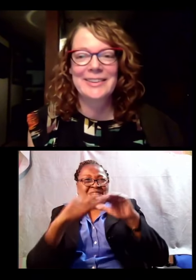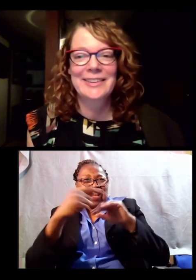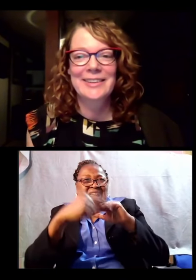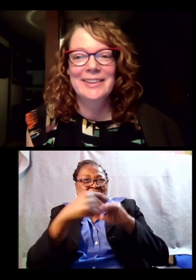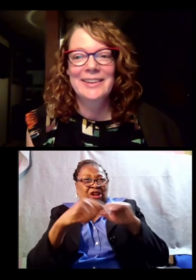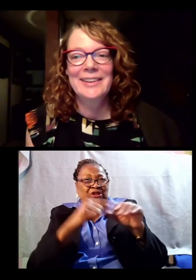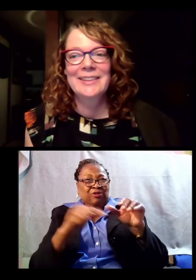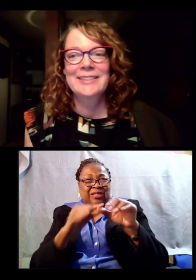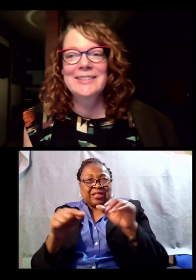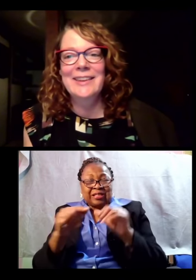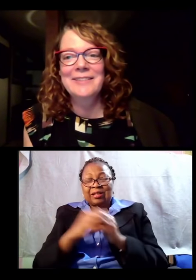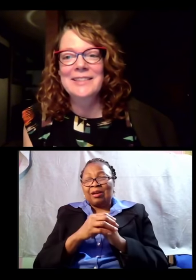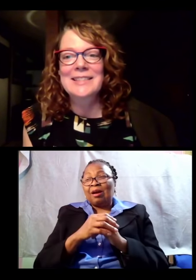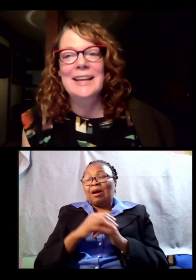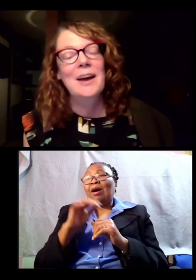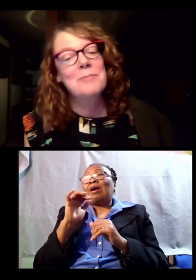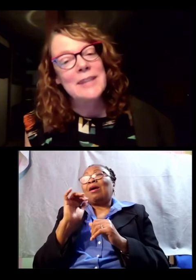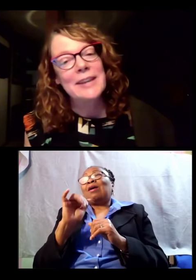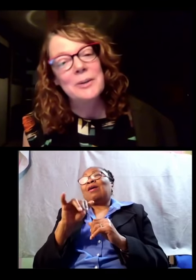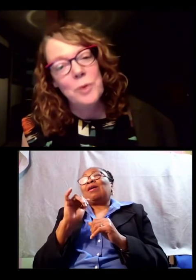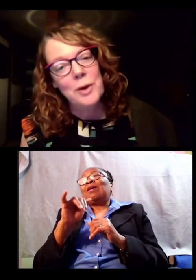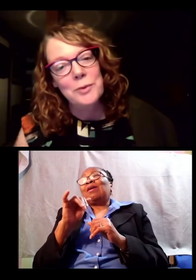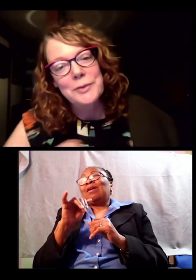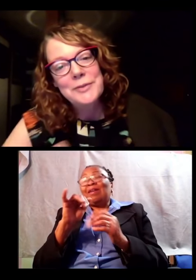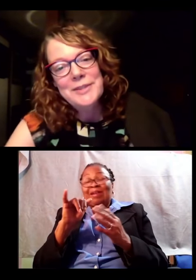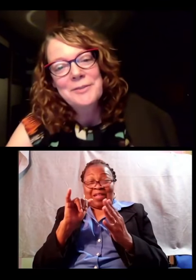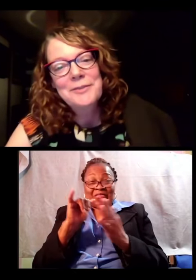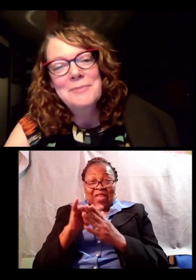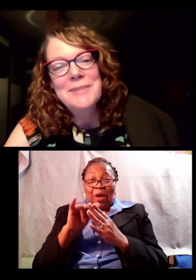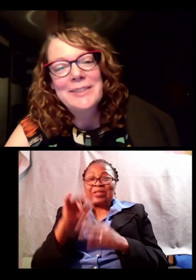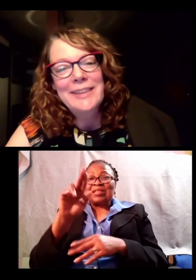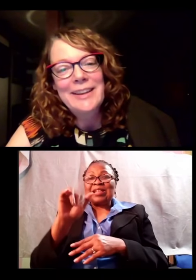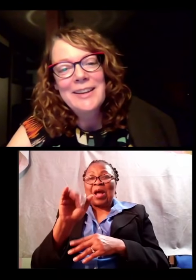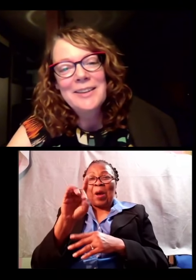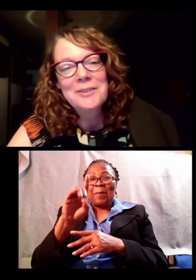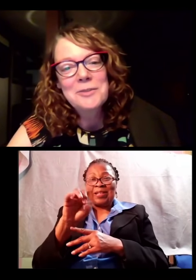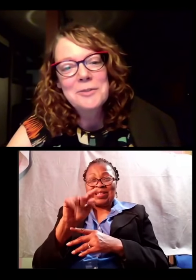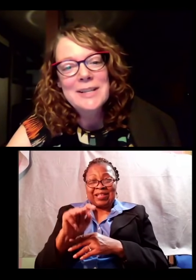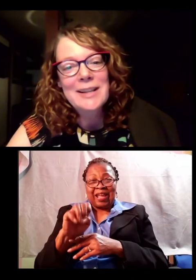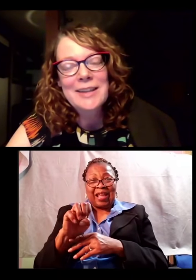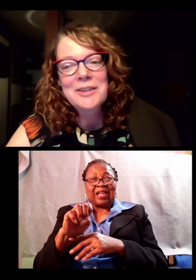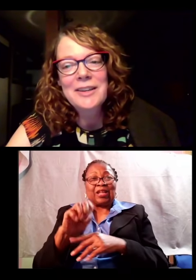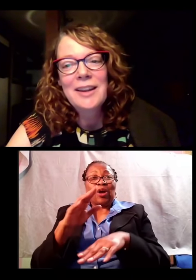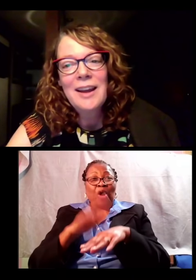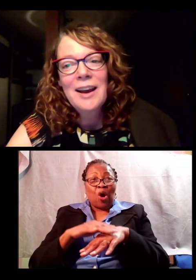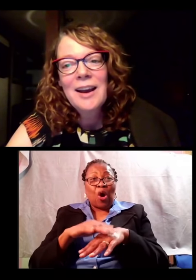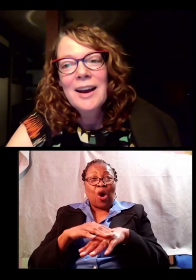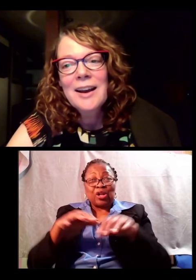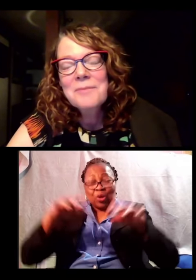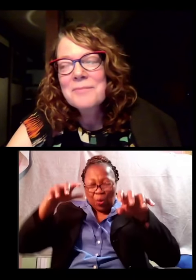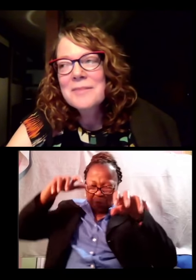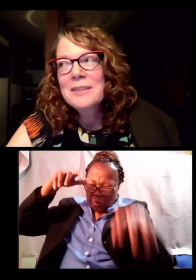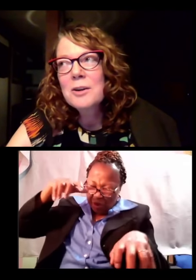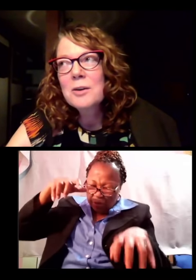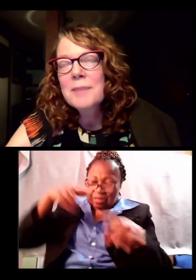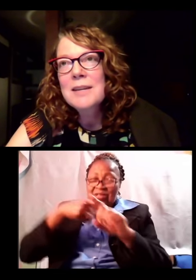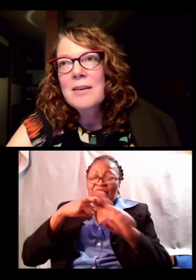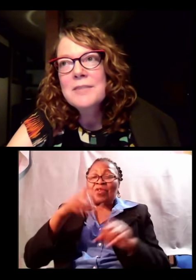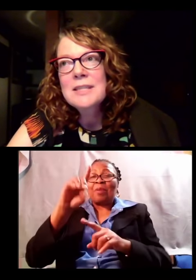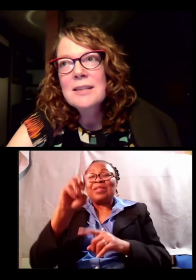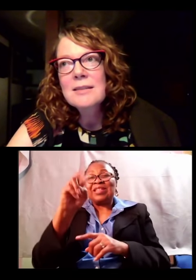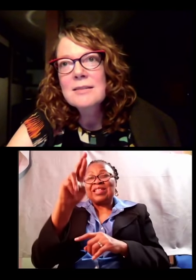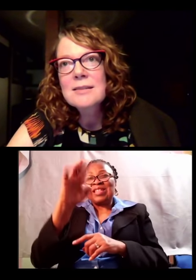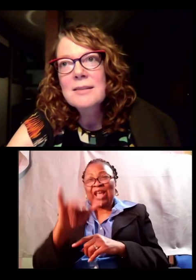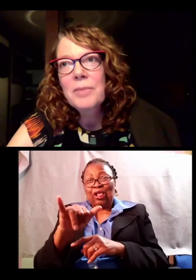Wonderful. So that was an update on werewolves from Dearly, your newest collection. You know, I